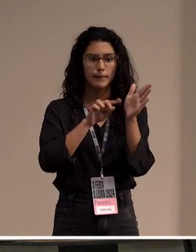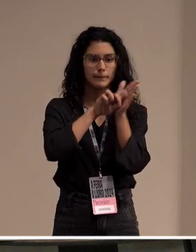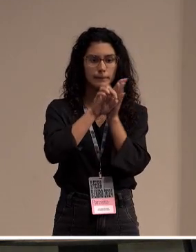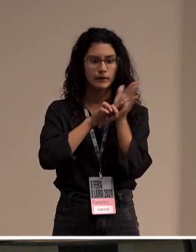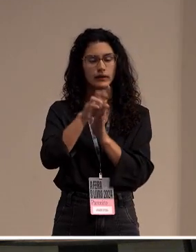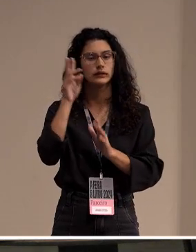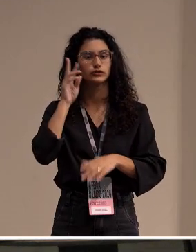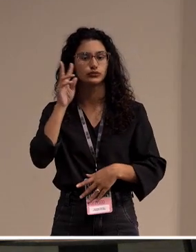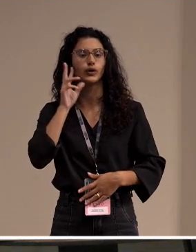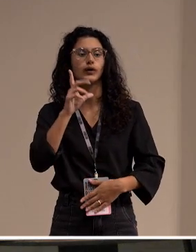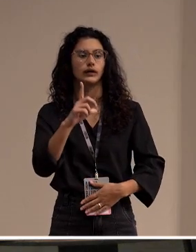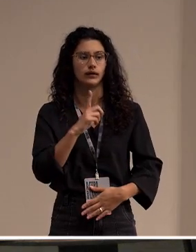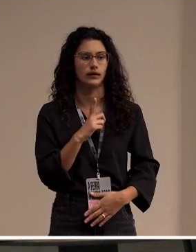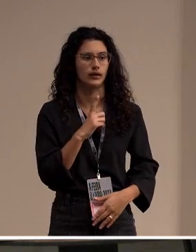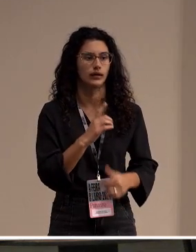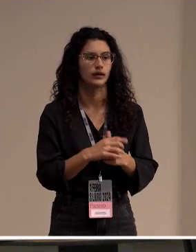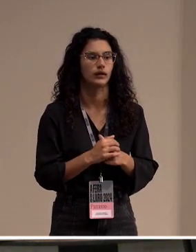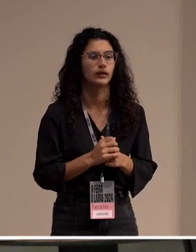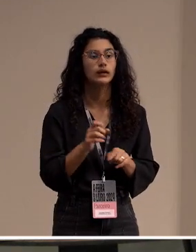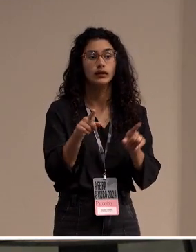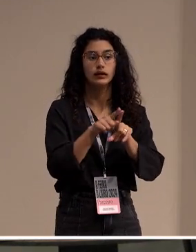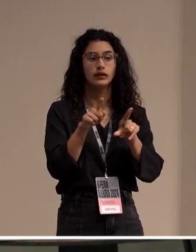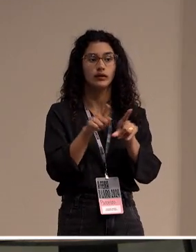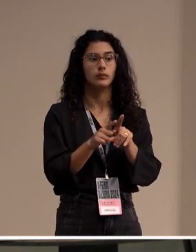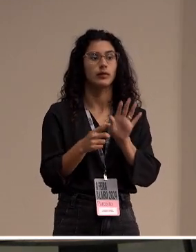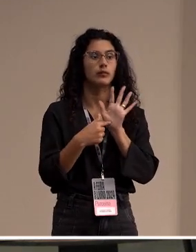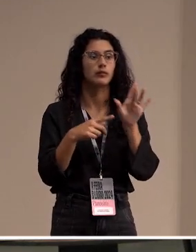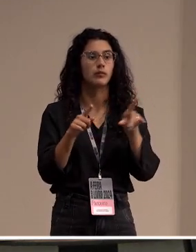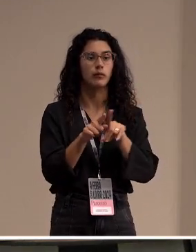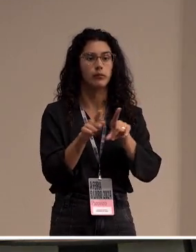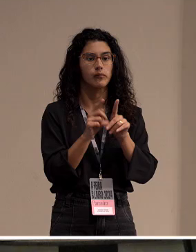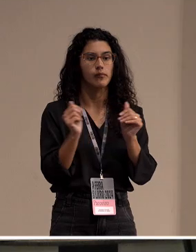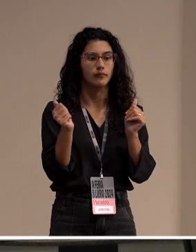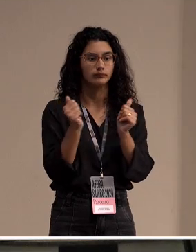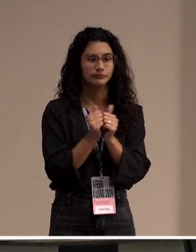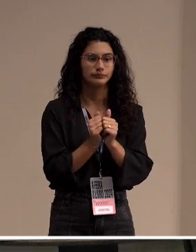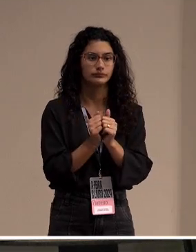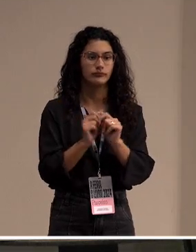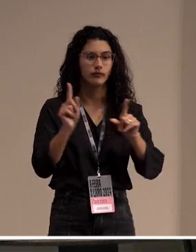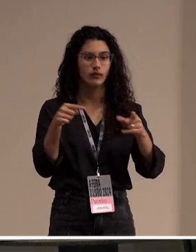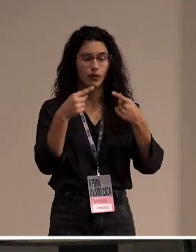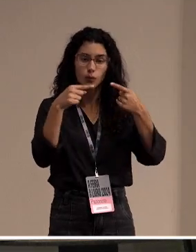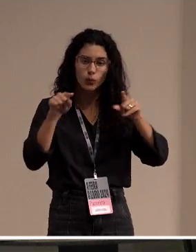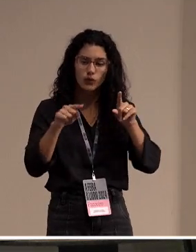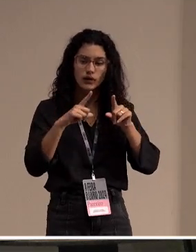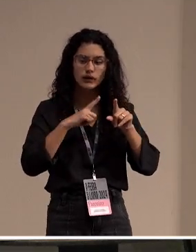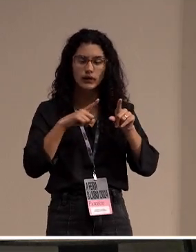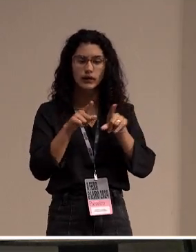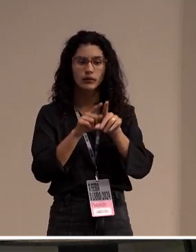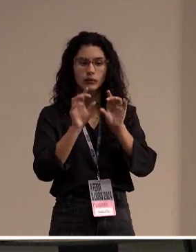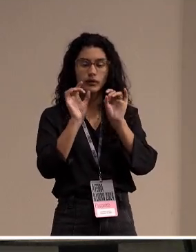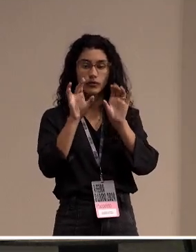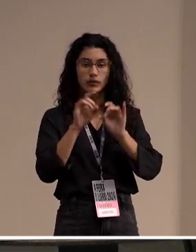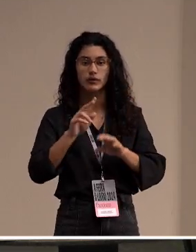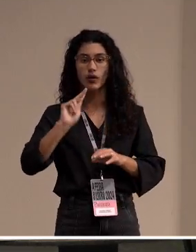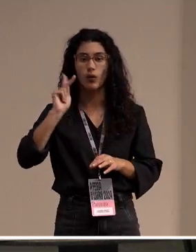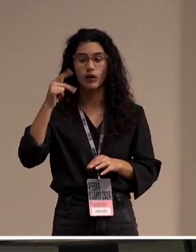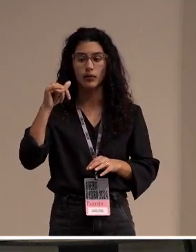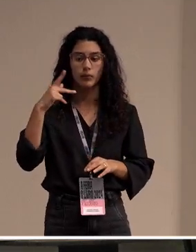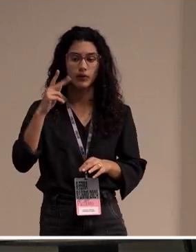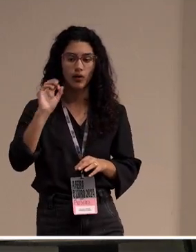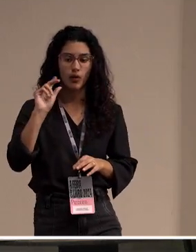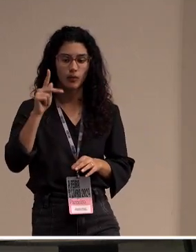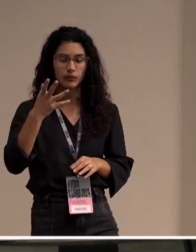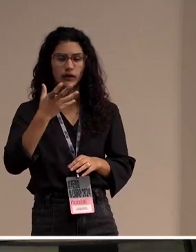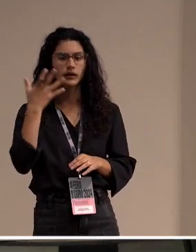pesquisa histórica, né? E que trata também ali da música contemporânea, em especial o hip hop. Queria que